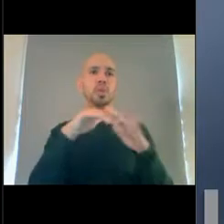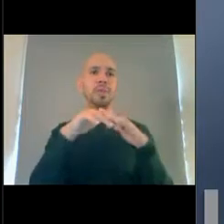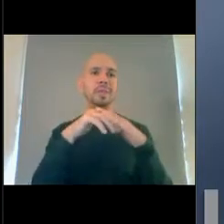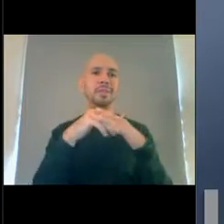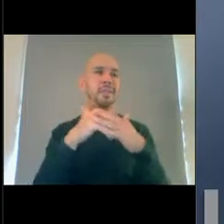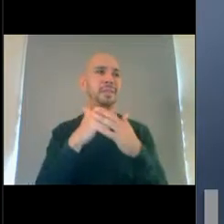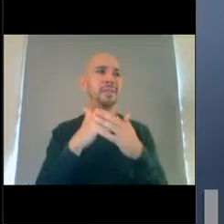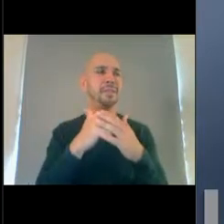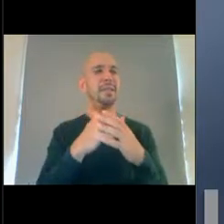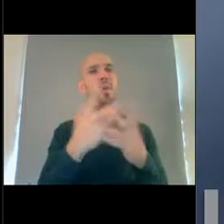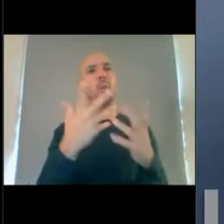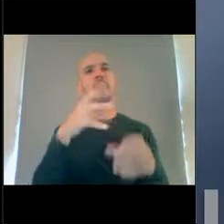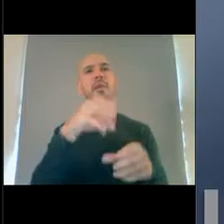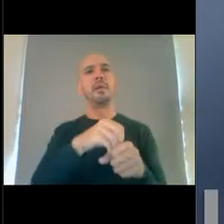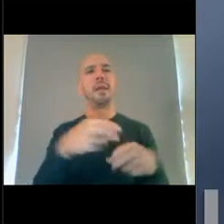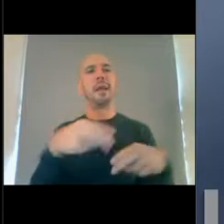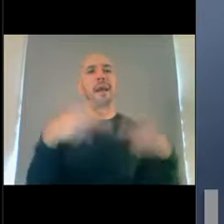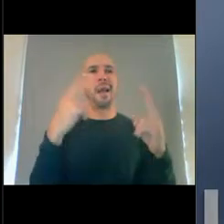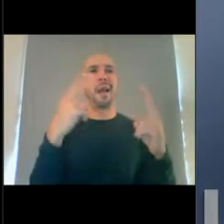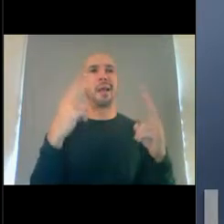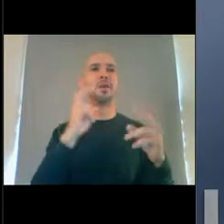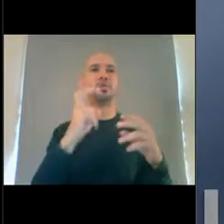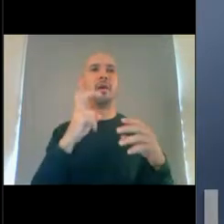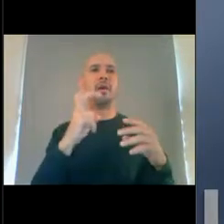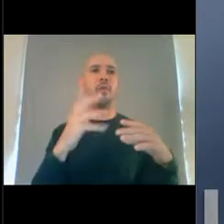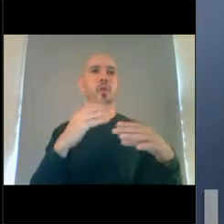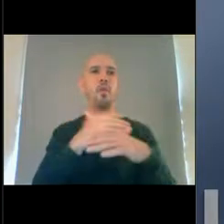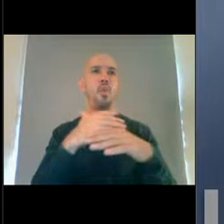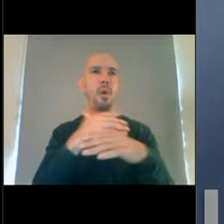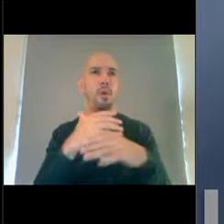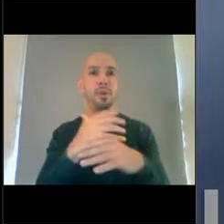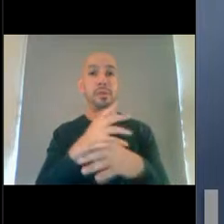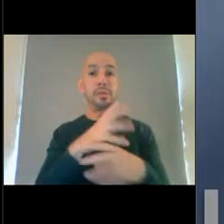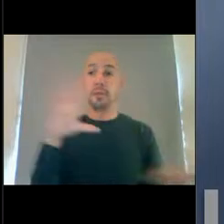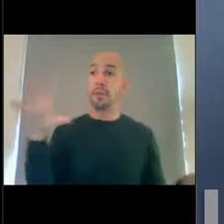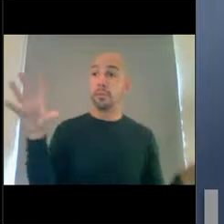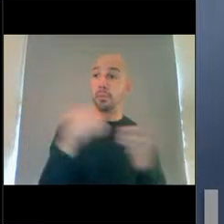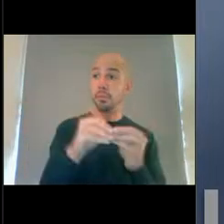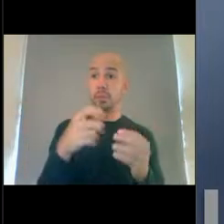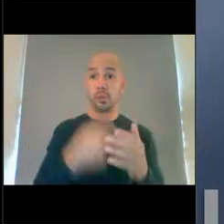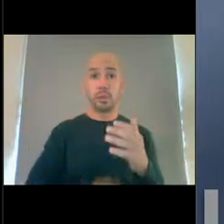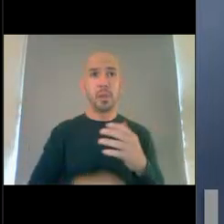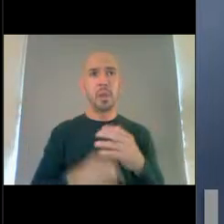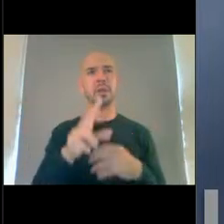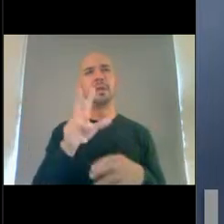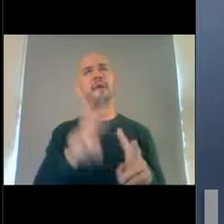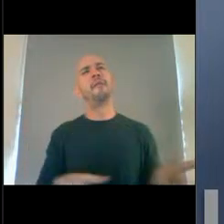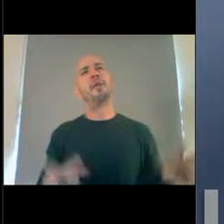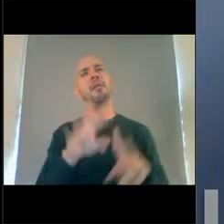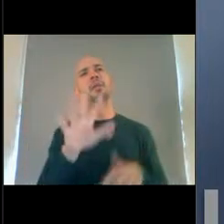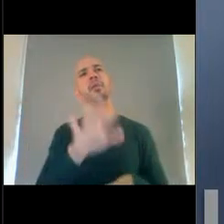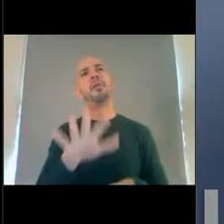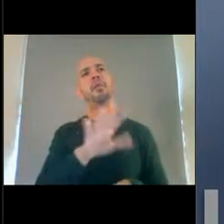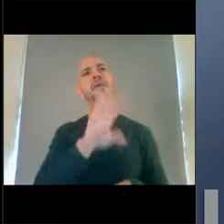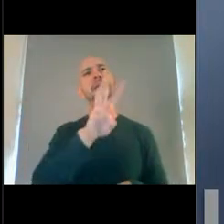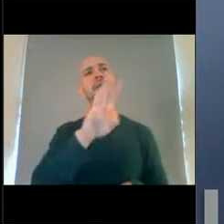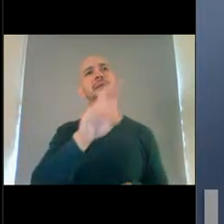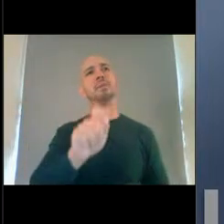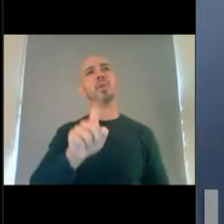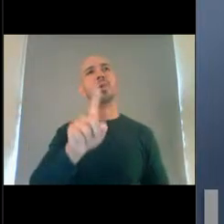traveled quarters throughout the state the total cost for these projects are collectively valued at over 5 6.1 billion